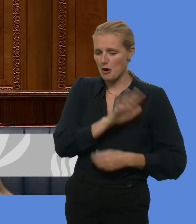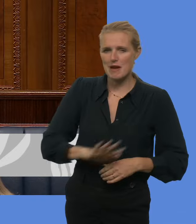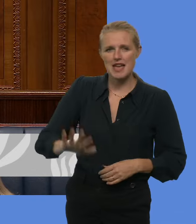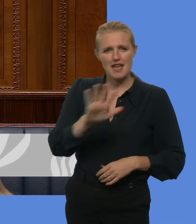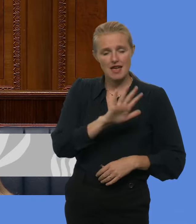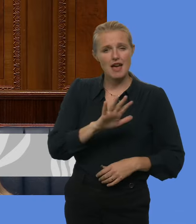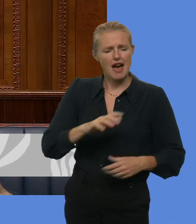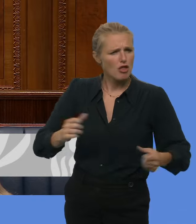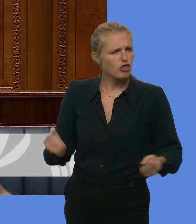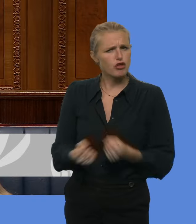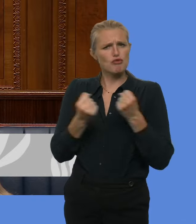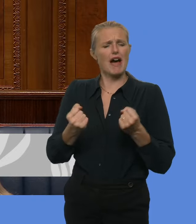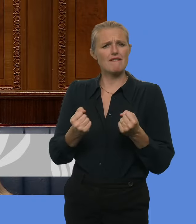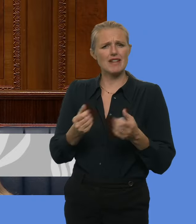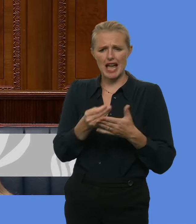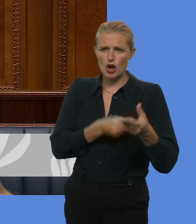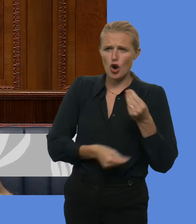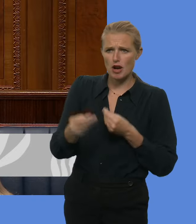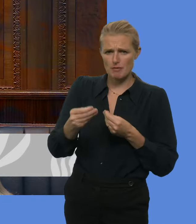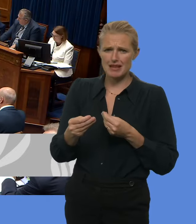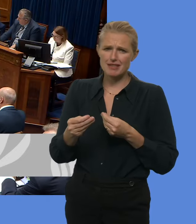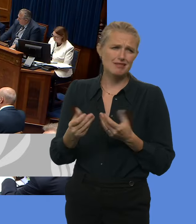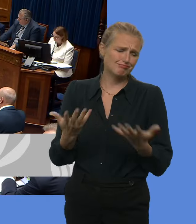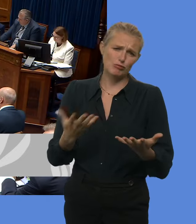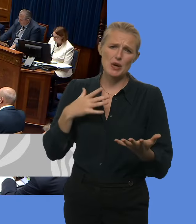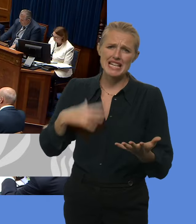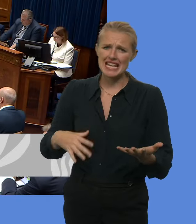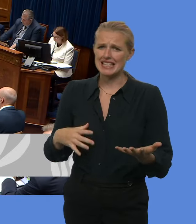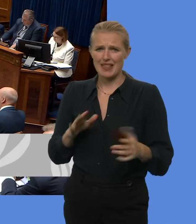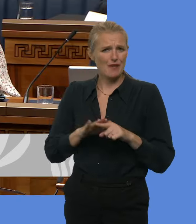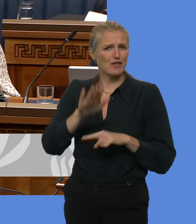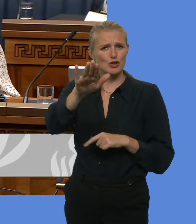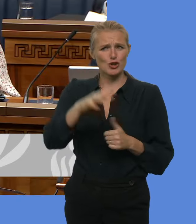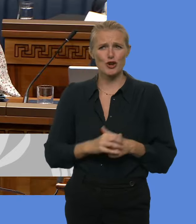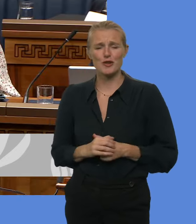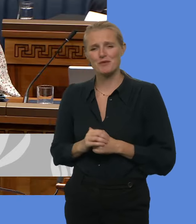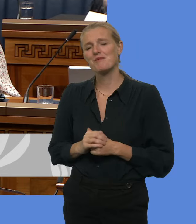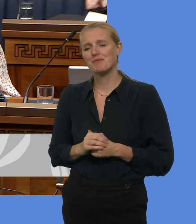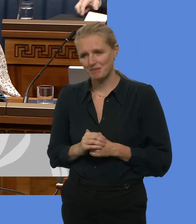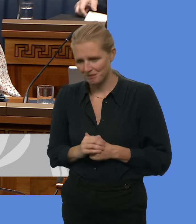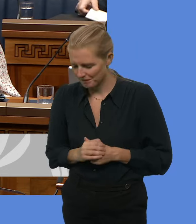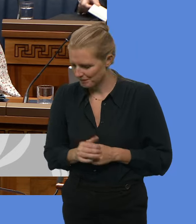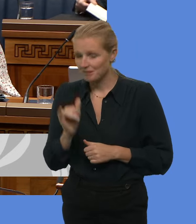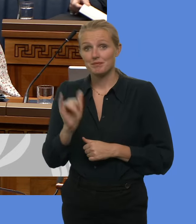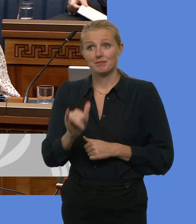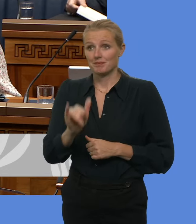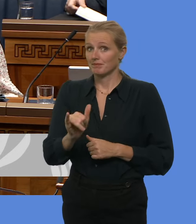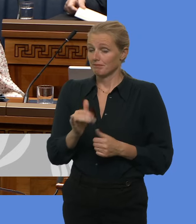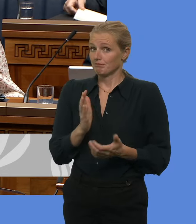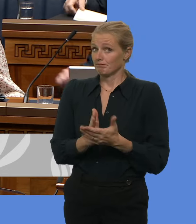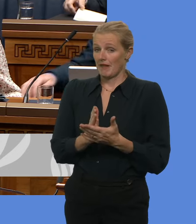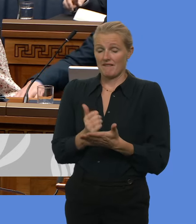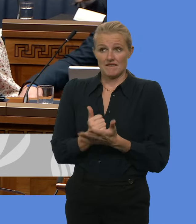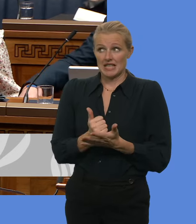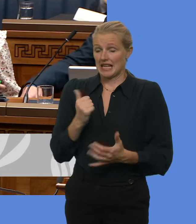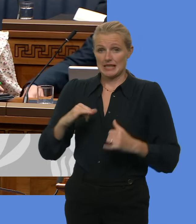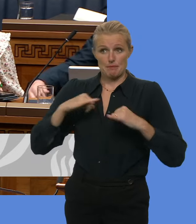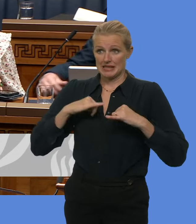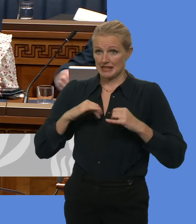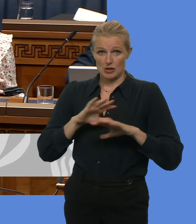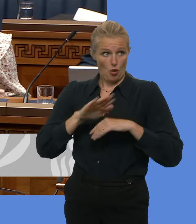a thriving economy that we can look forward to in the future? Minister. Look, absolutely, and I think we've got fantastic businesses right throughout